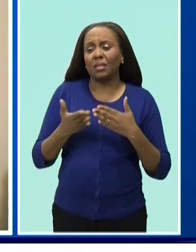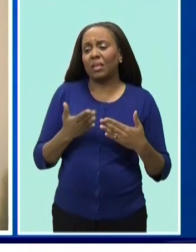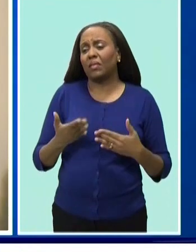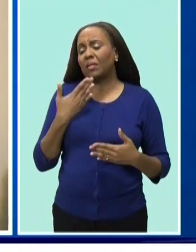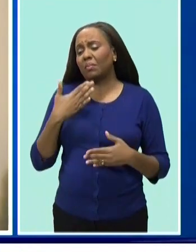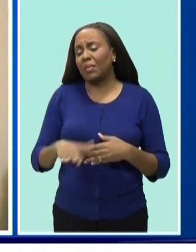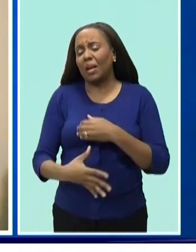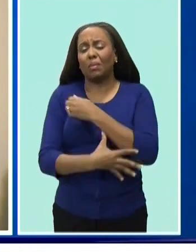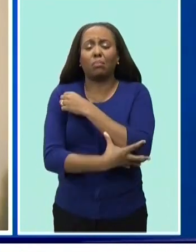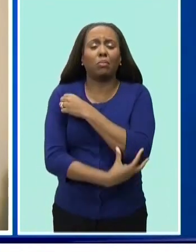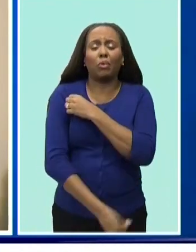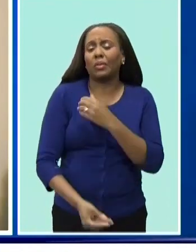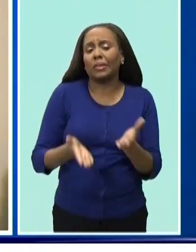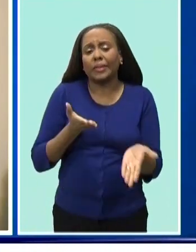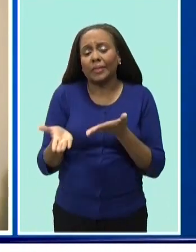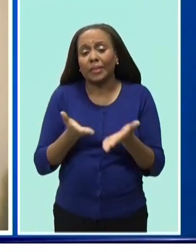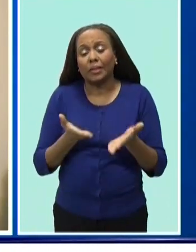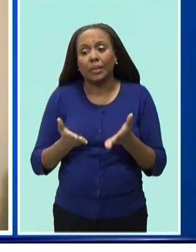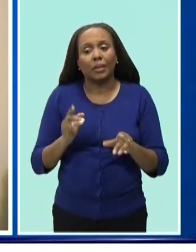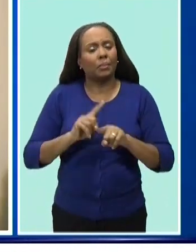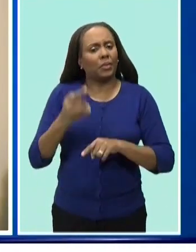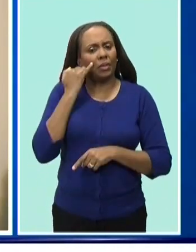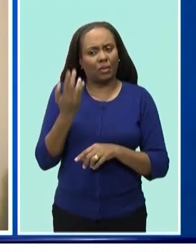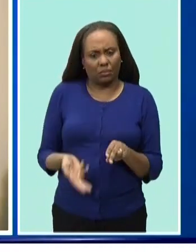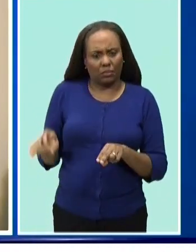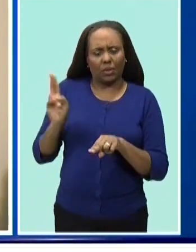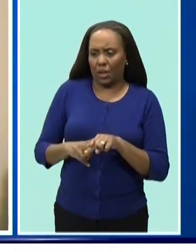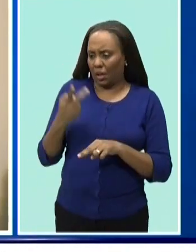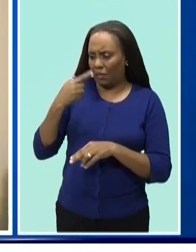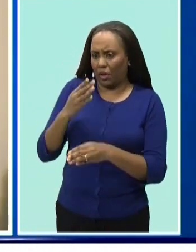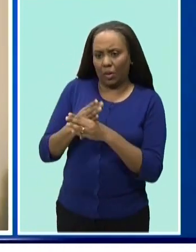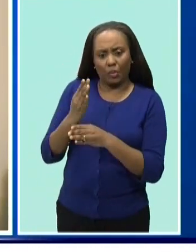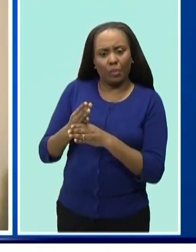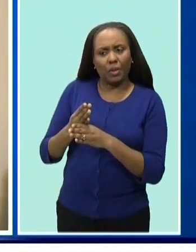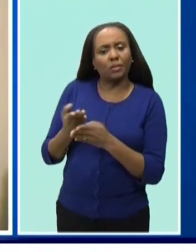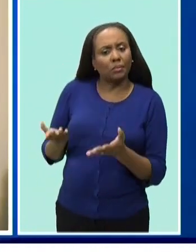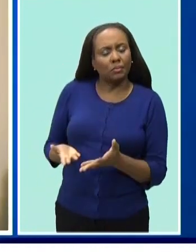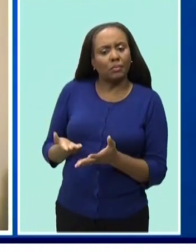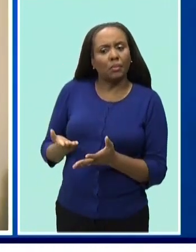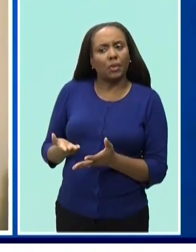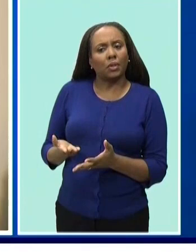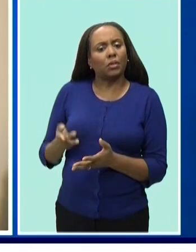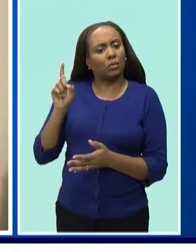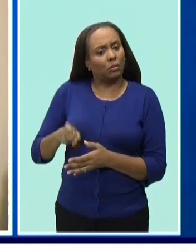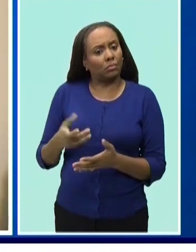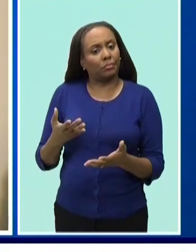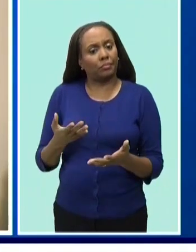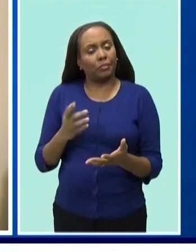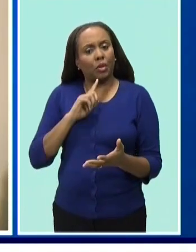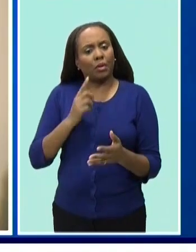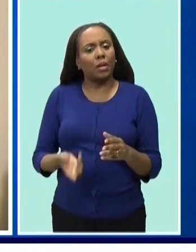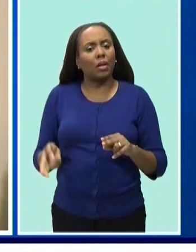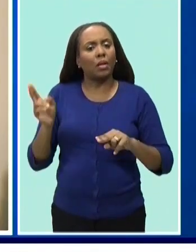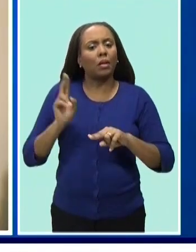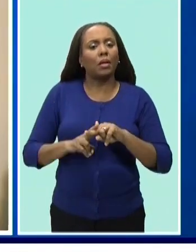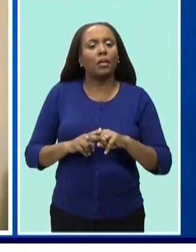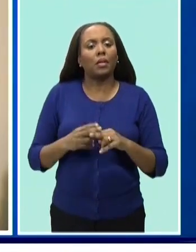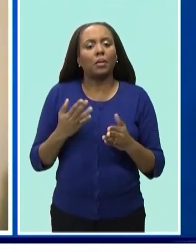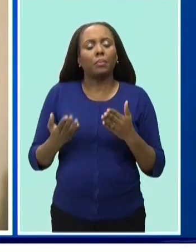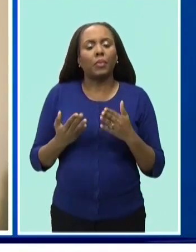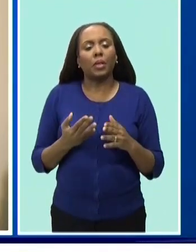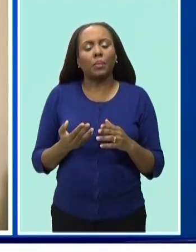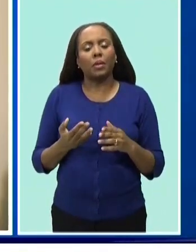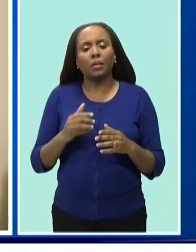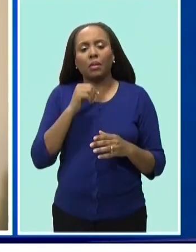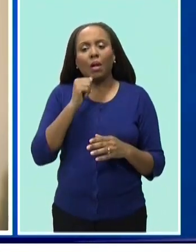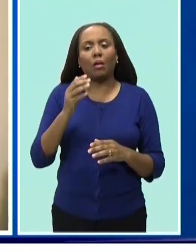we felt that even if there had to be an increase, as we imagined there would have to be, that it could be done on an